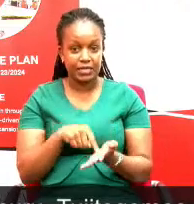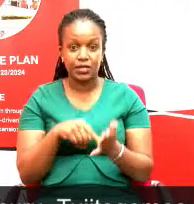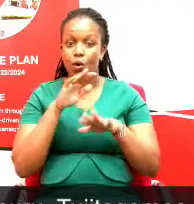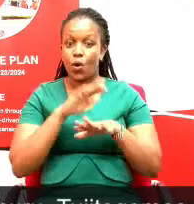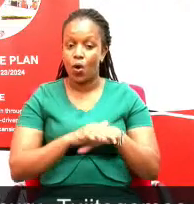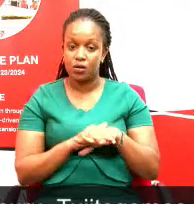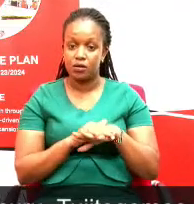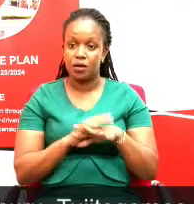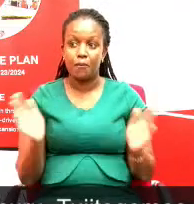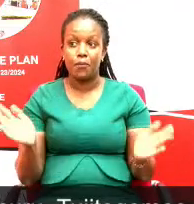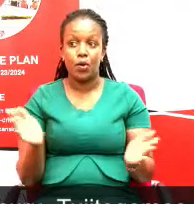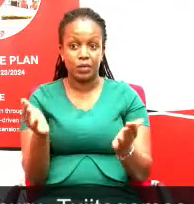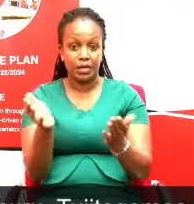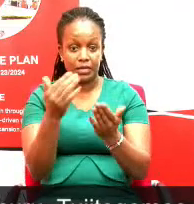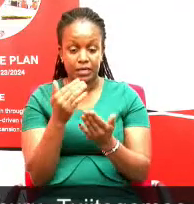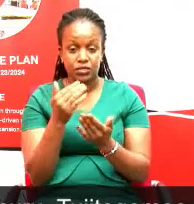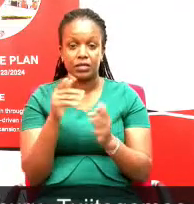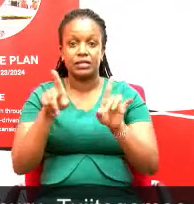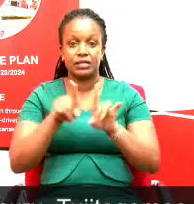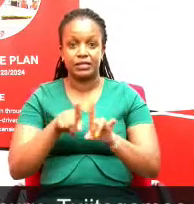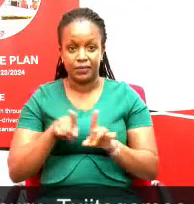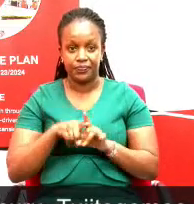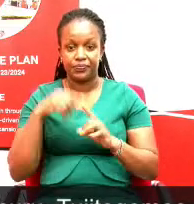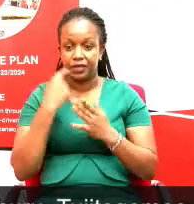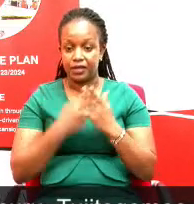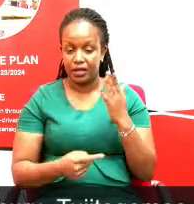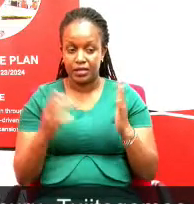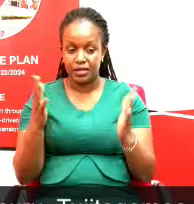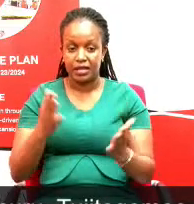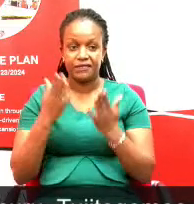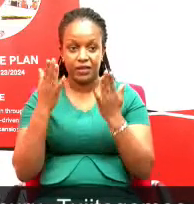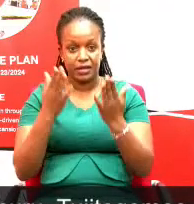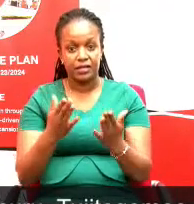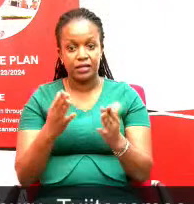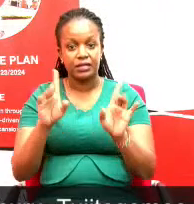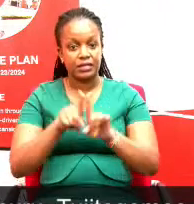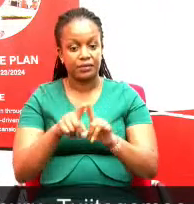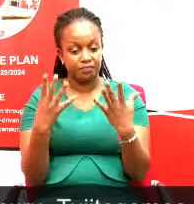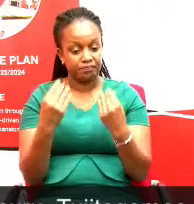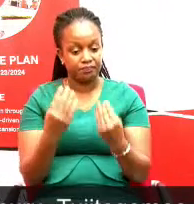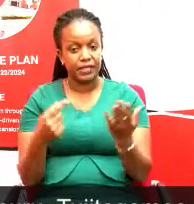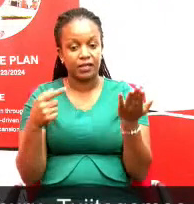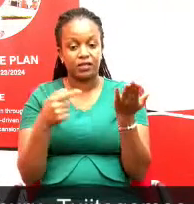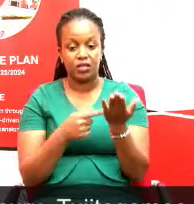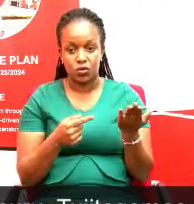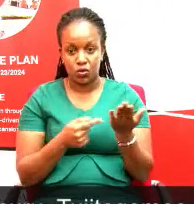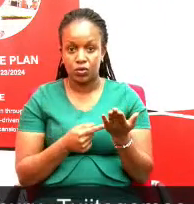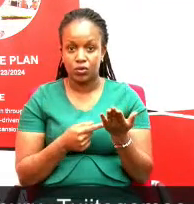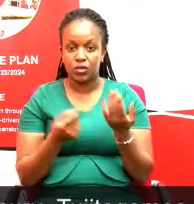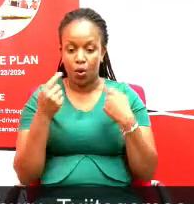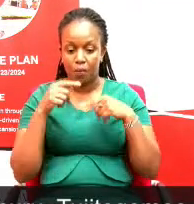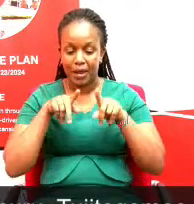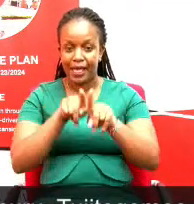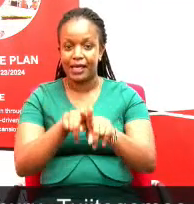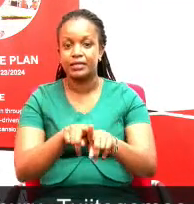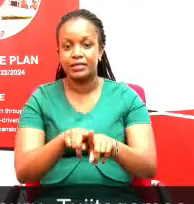revenue mobilization and improved service delivery through tax simplification, technology-driven compliance